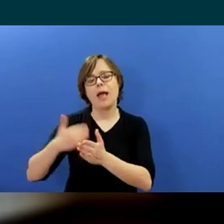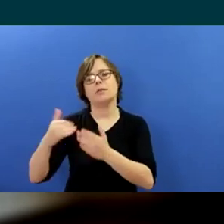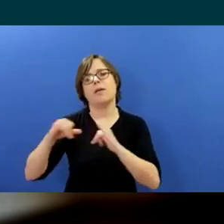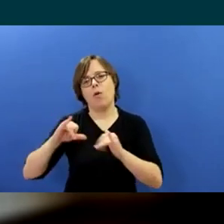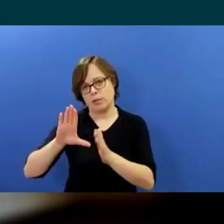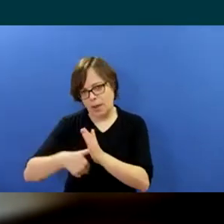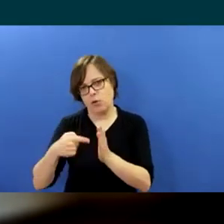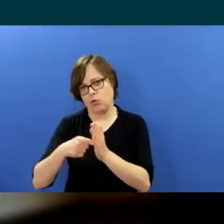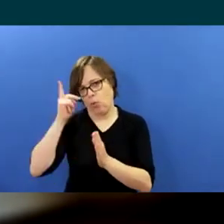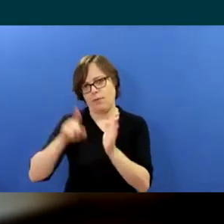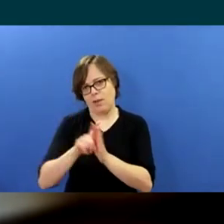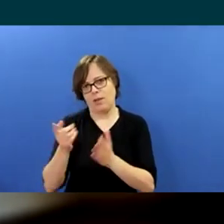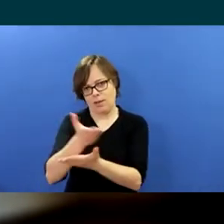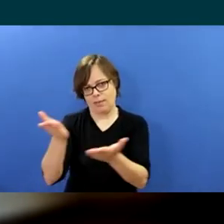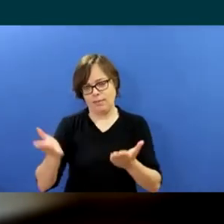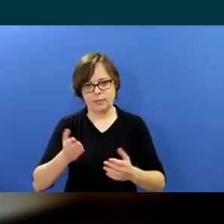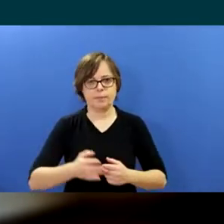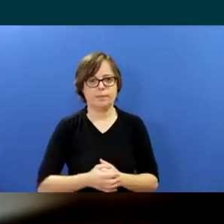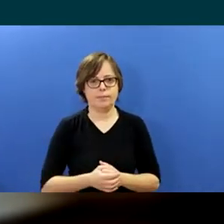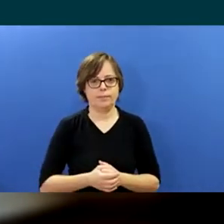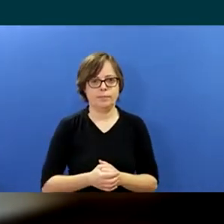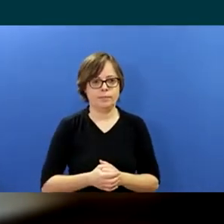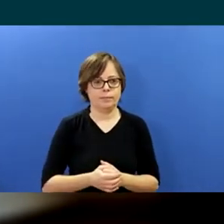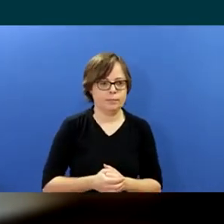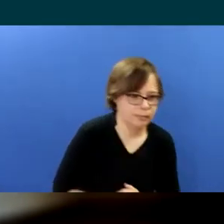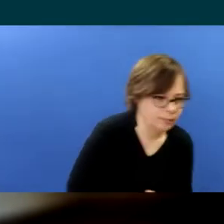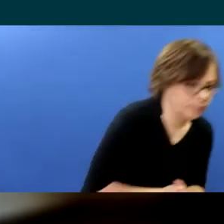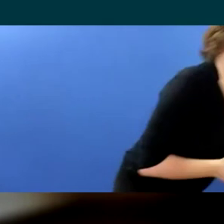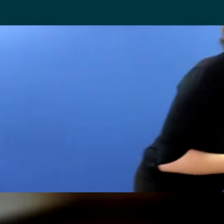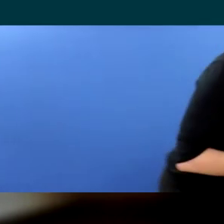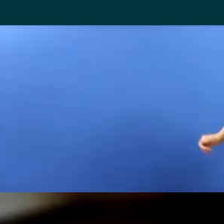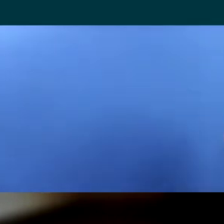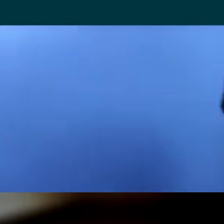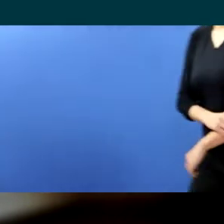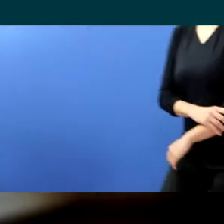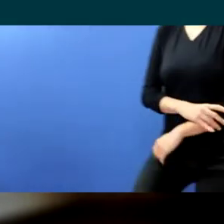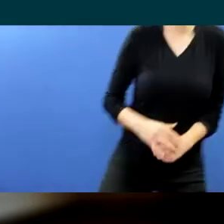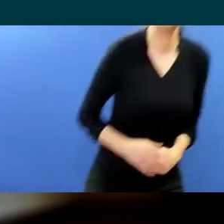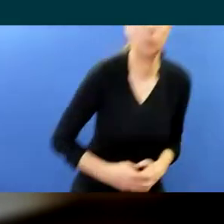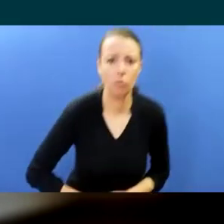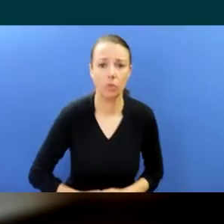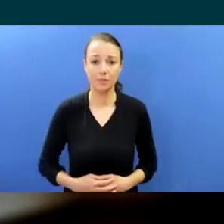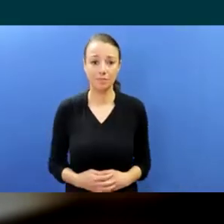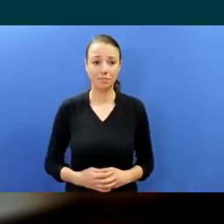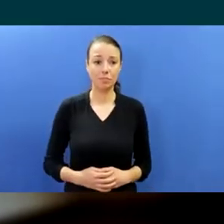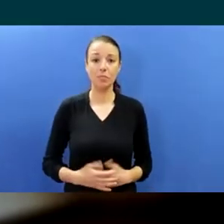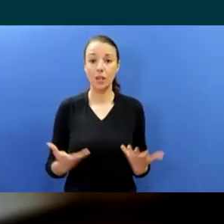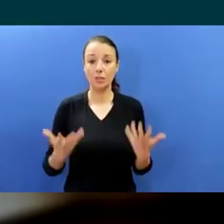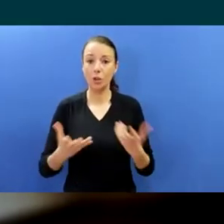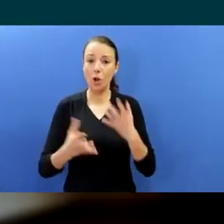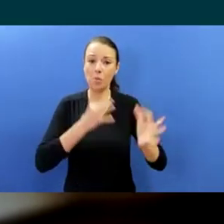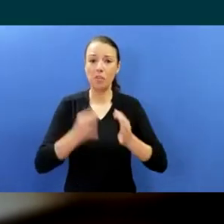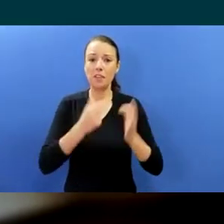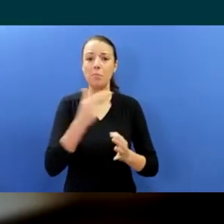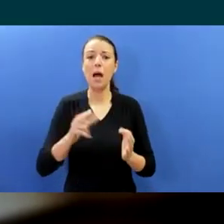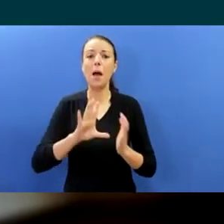mayors, deputies, and so on, to understand what kind of city is Carouge. And at the end, to